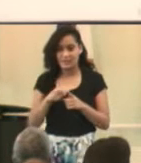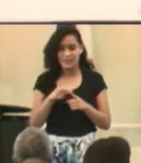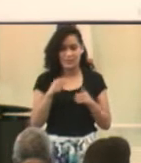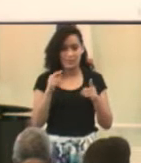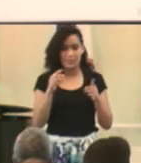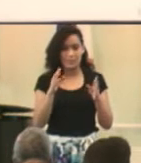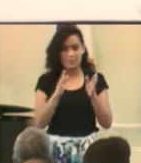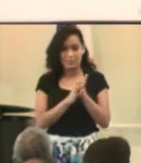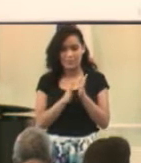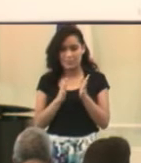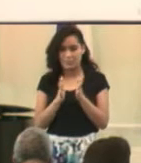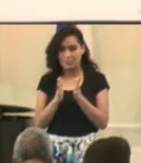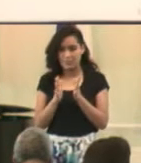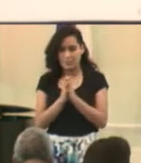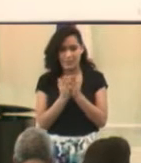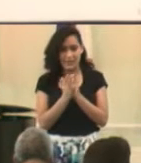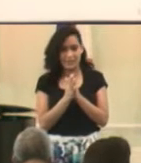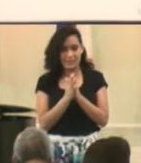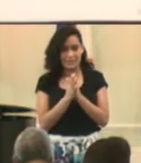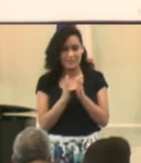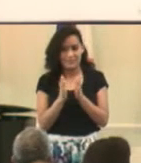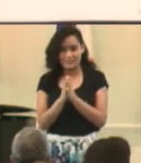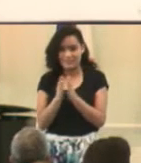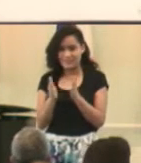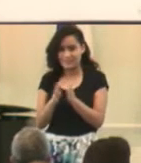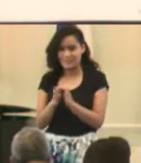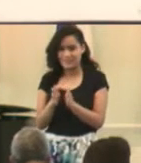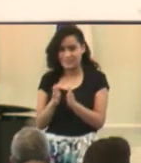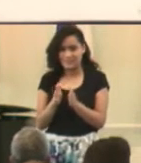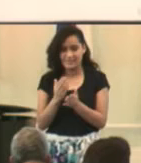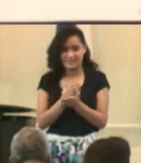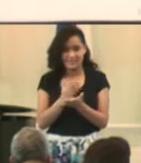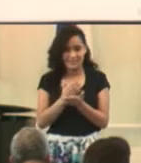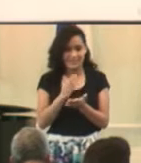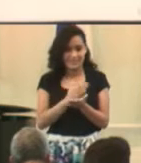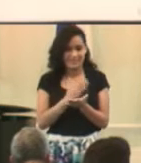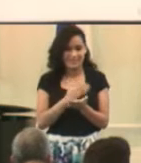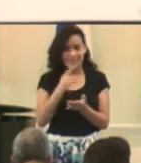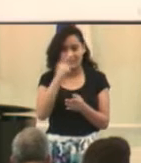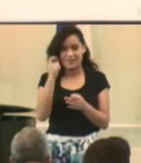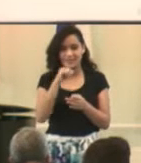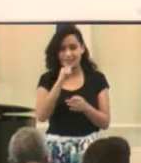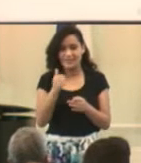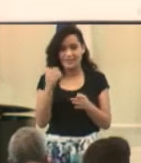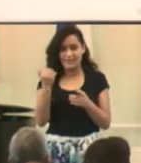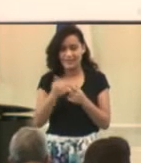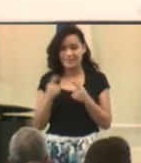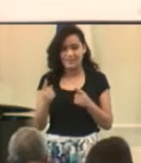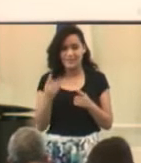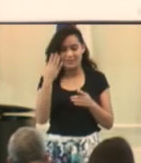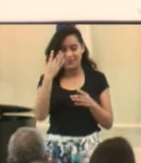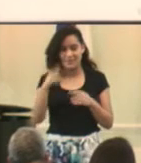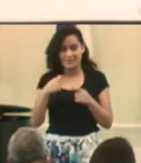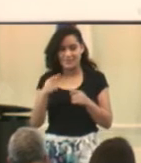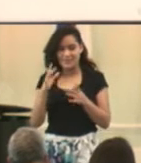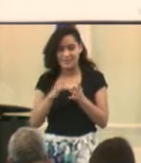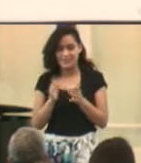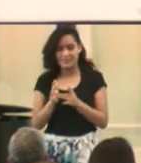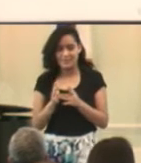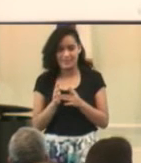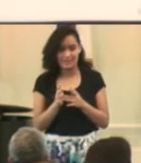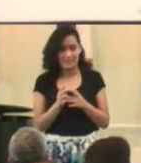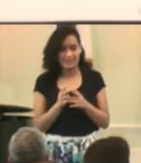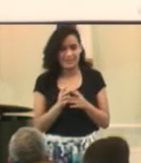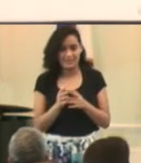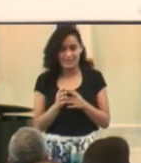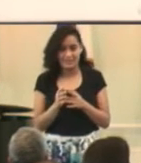about Jesus. And that's very hard in India because not everybody knows about Jesus. So it would make anyone happy that would